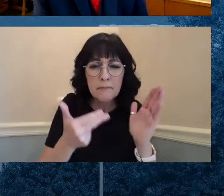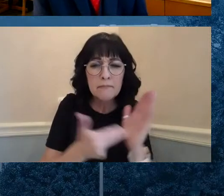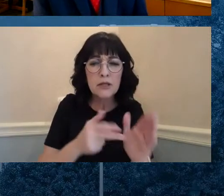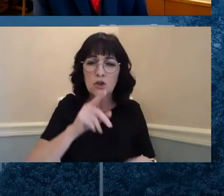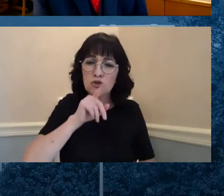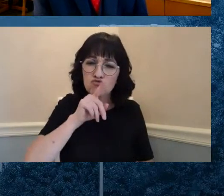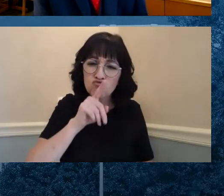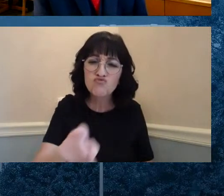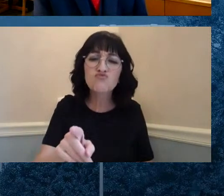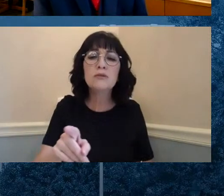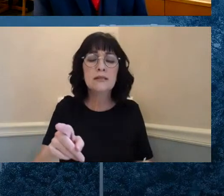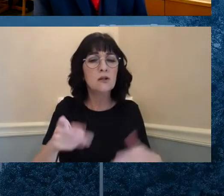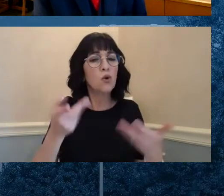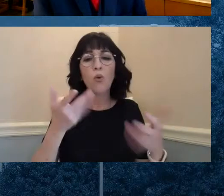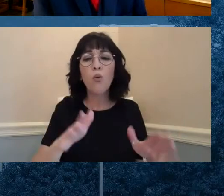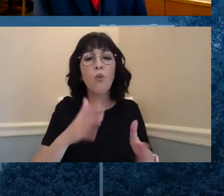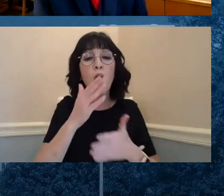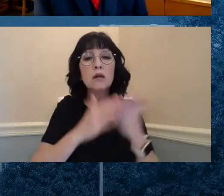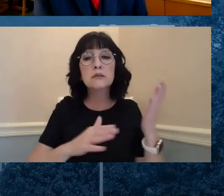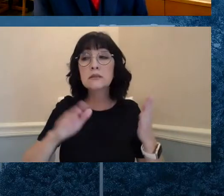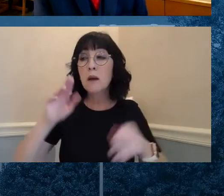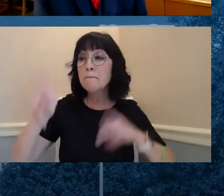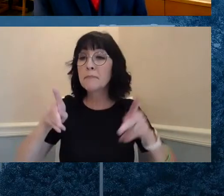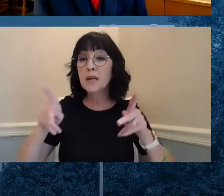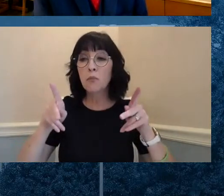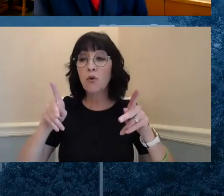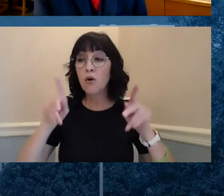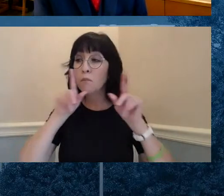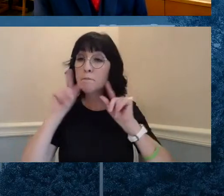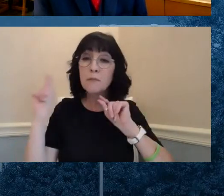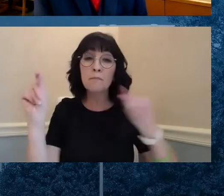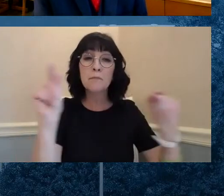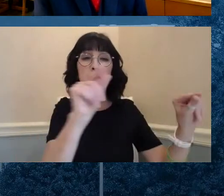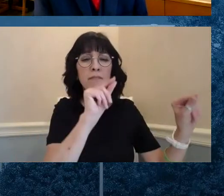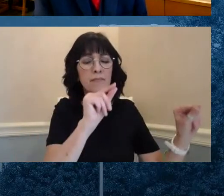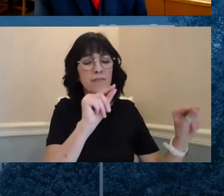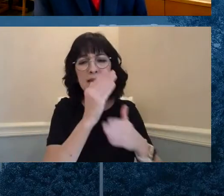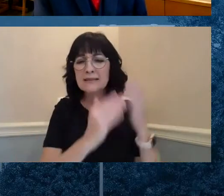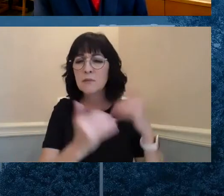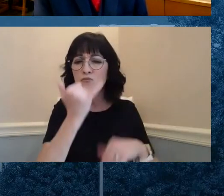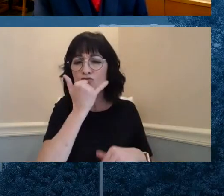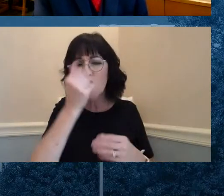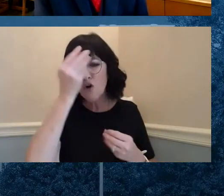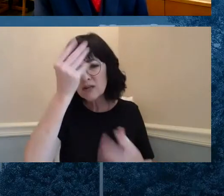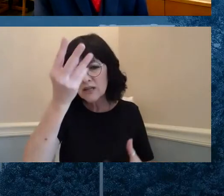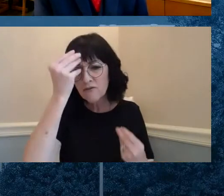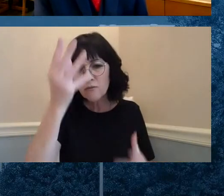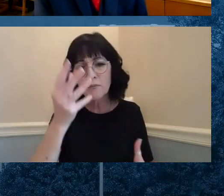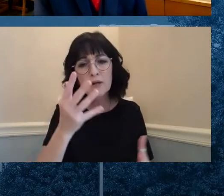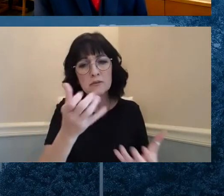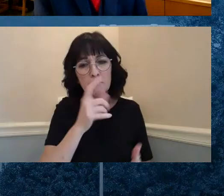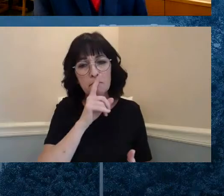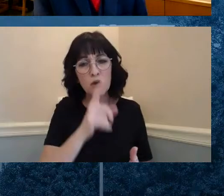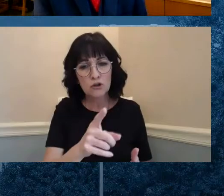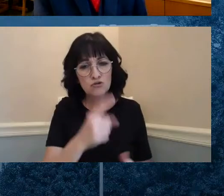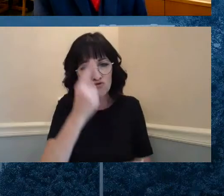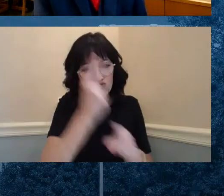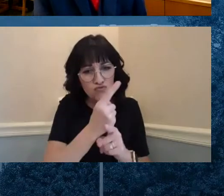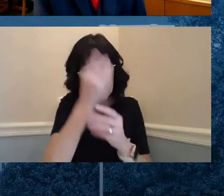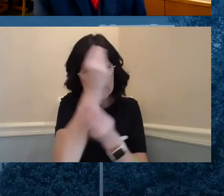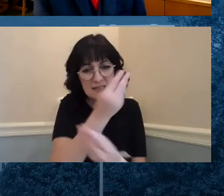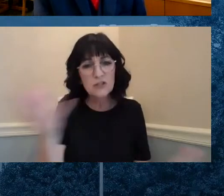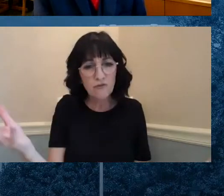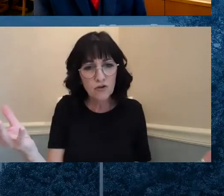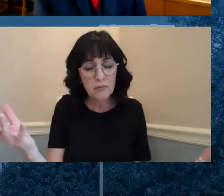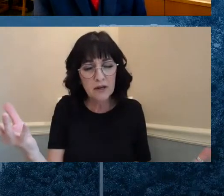this across the entire Sussex County. So like Dr. Rattay, like the state, we also have